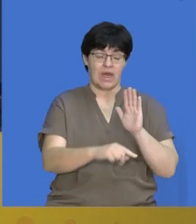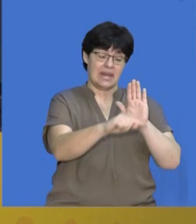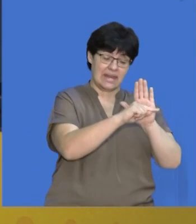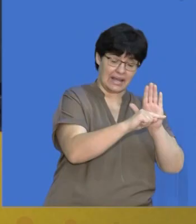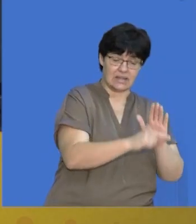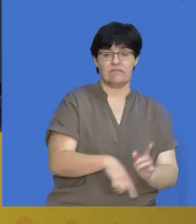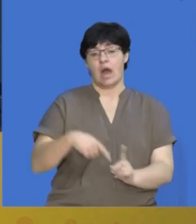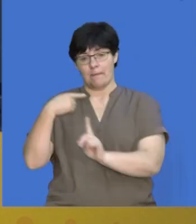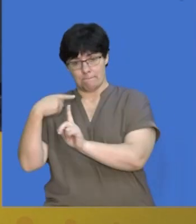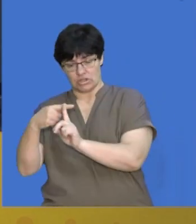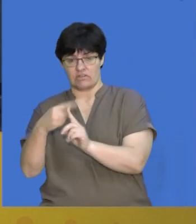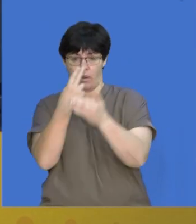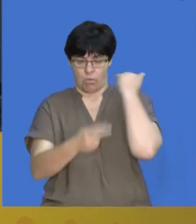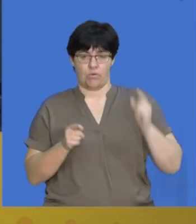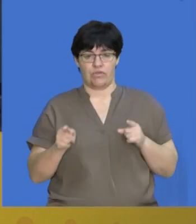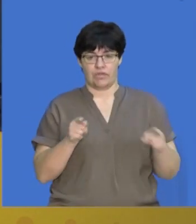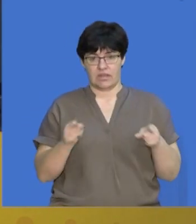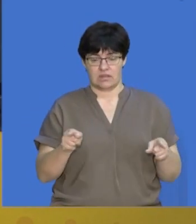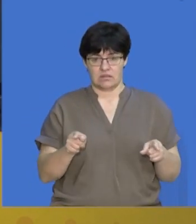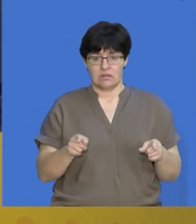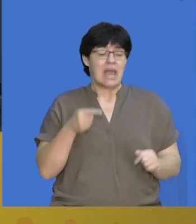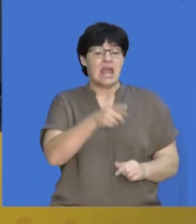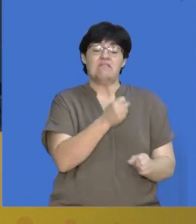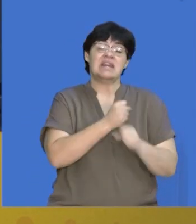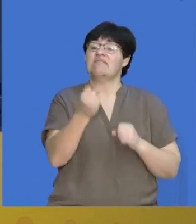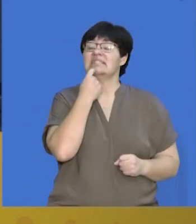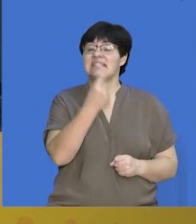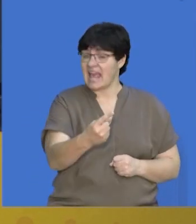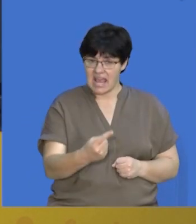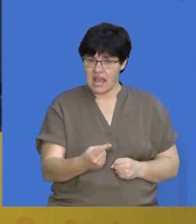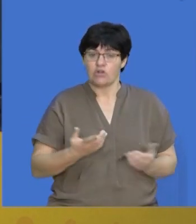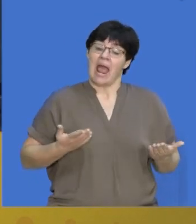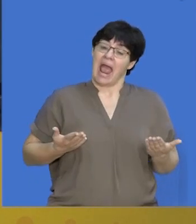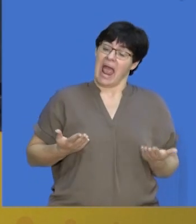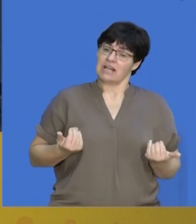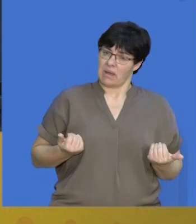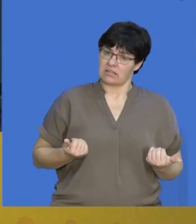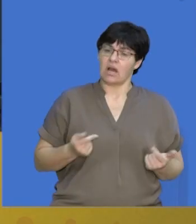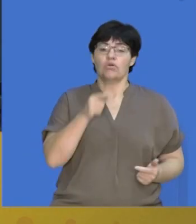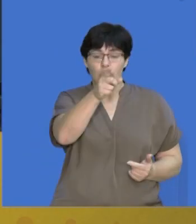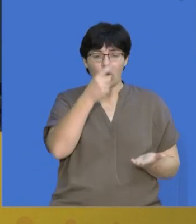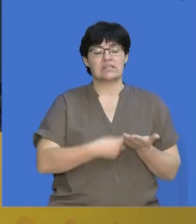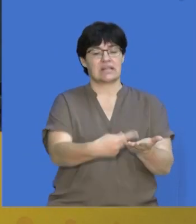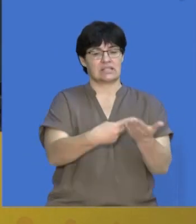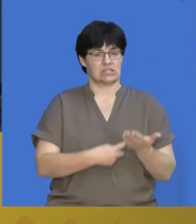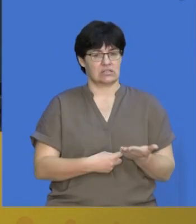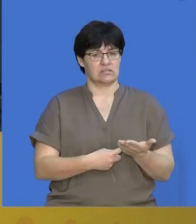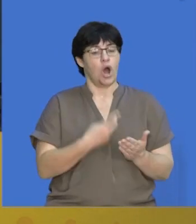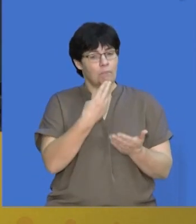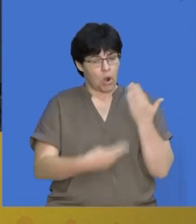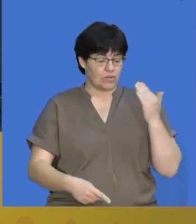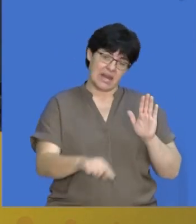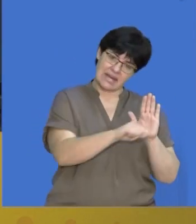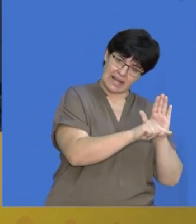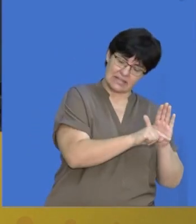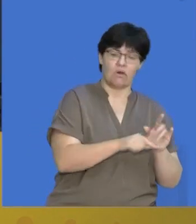as positive. If the question does not specify, the expectation is that your discussion will be both on the